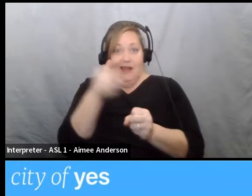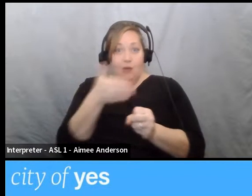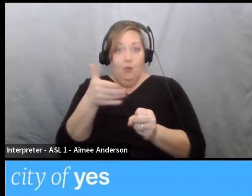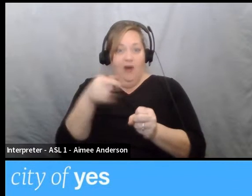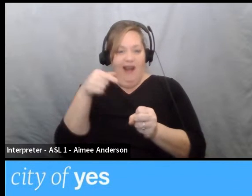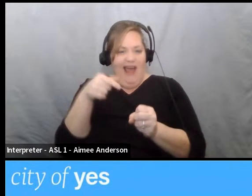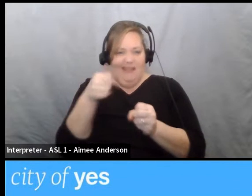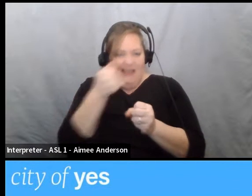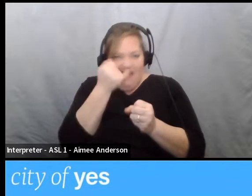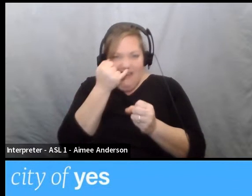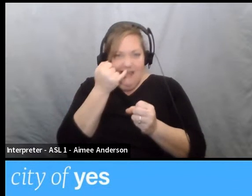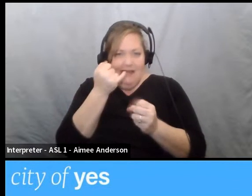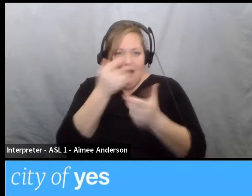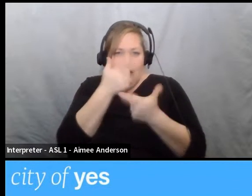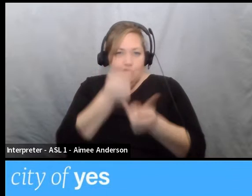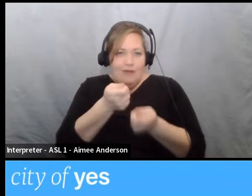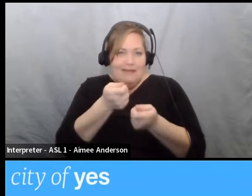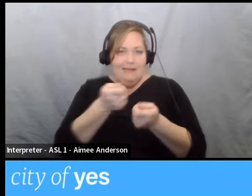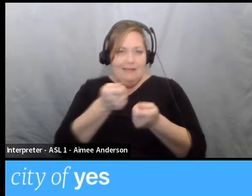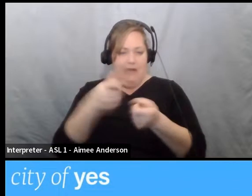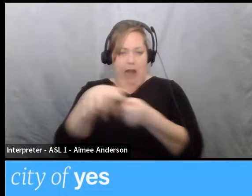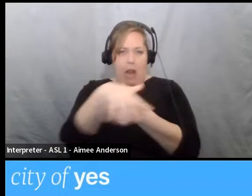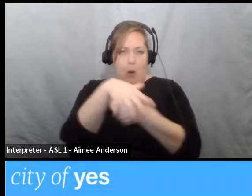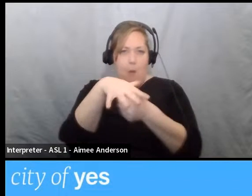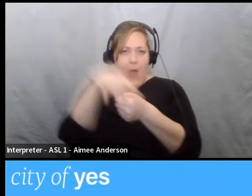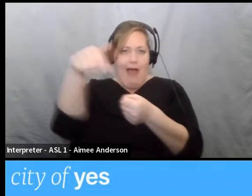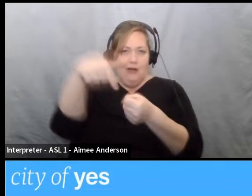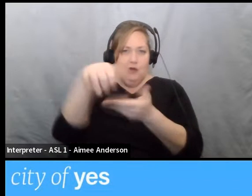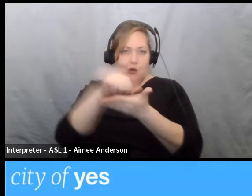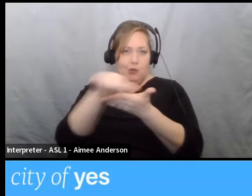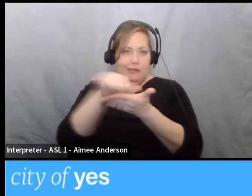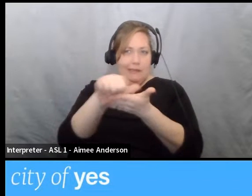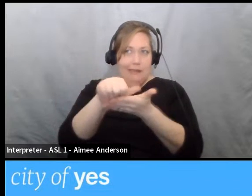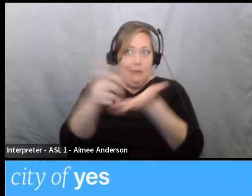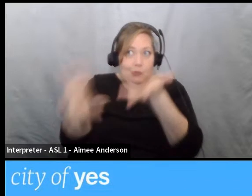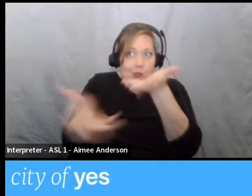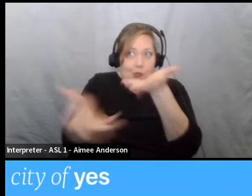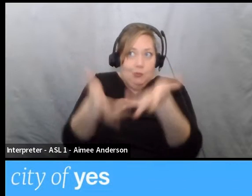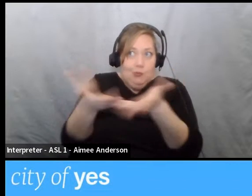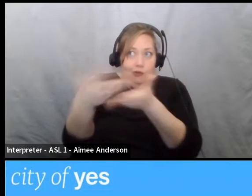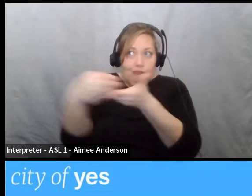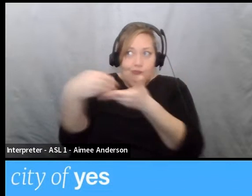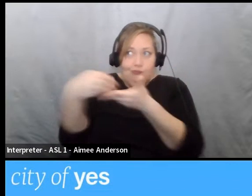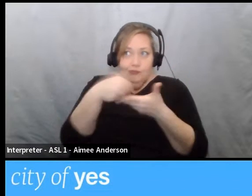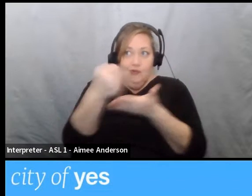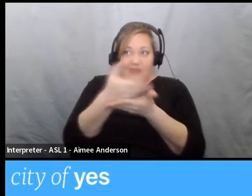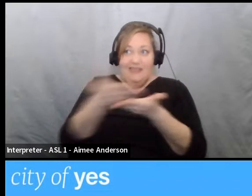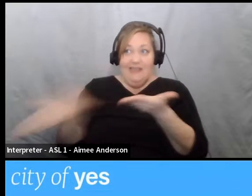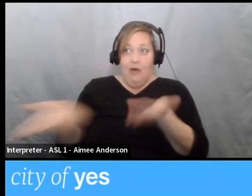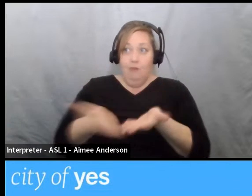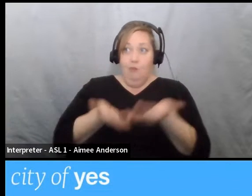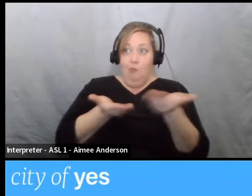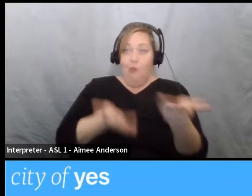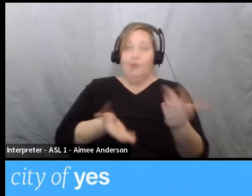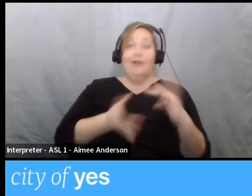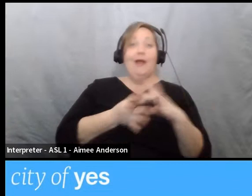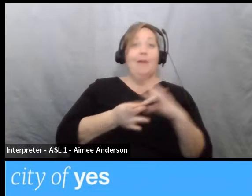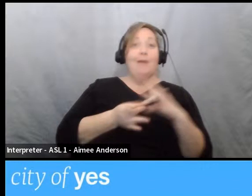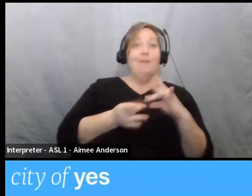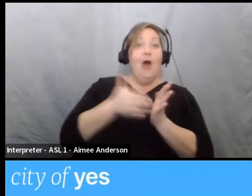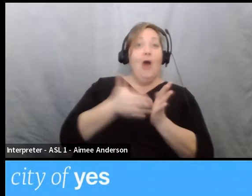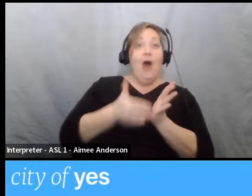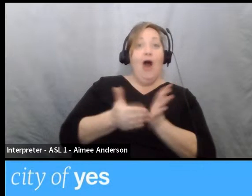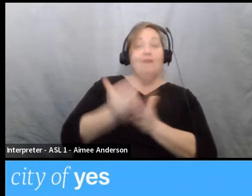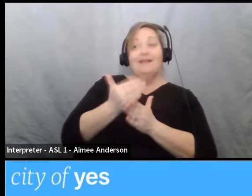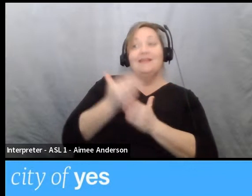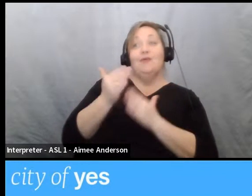any interest in that little patch of New York City to discuss a set of proposals that, like I mentioned, often can result